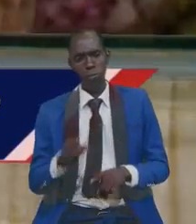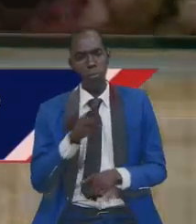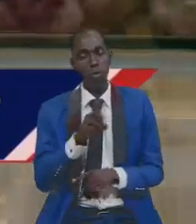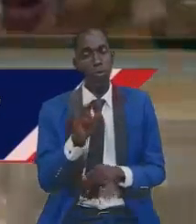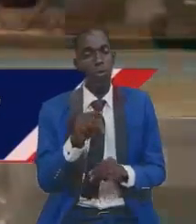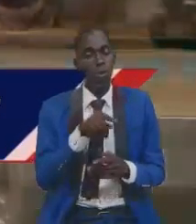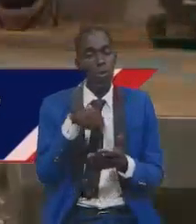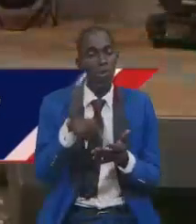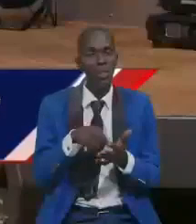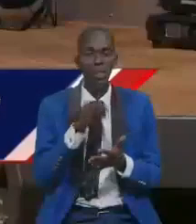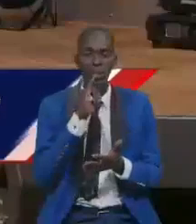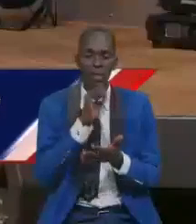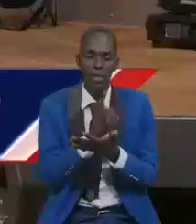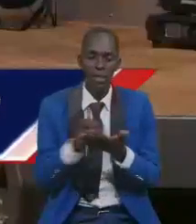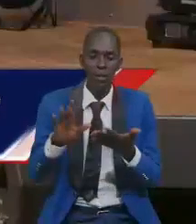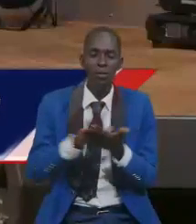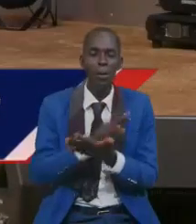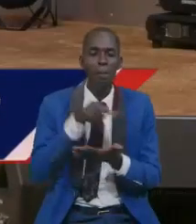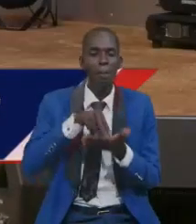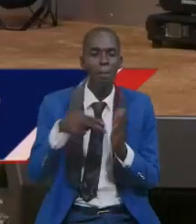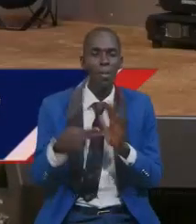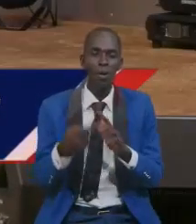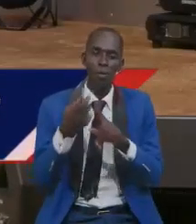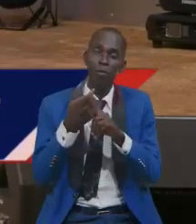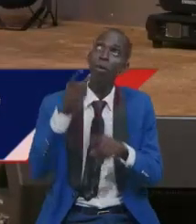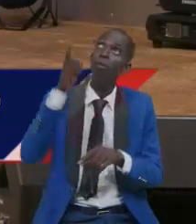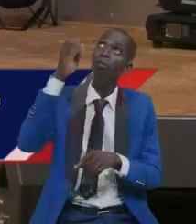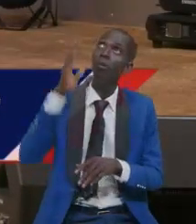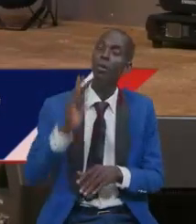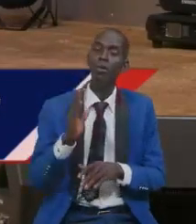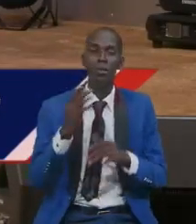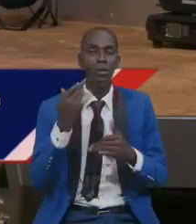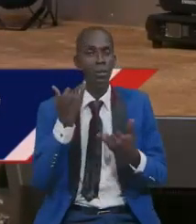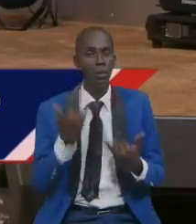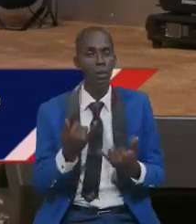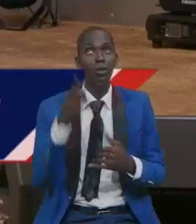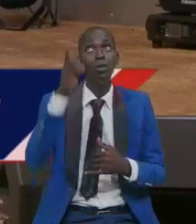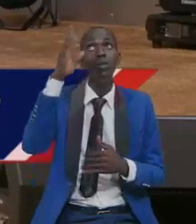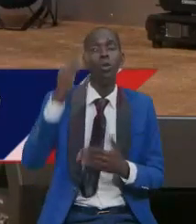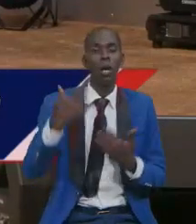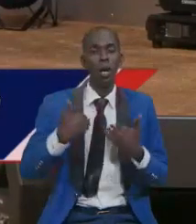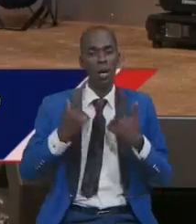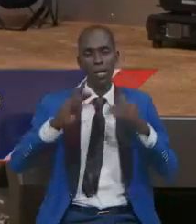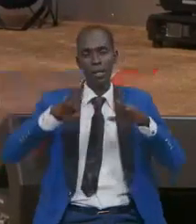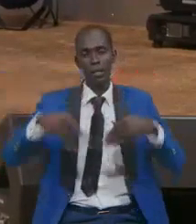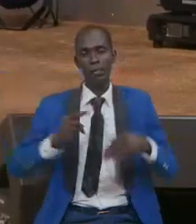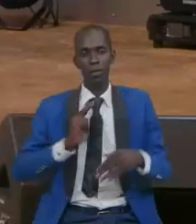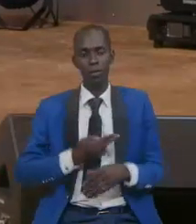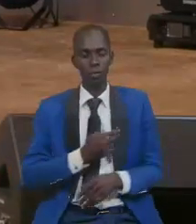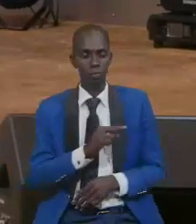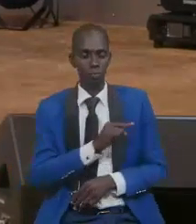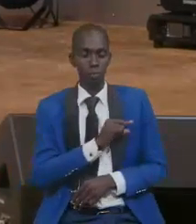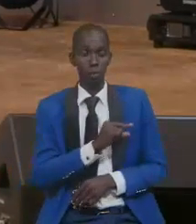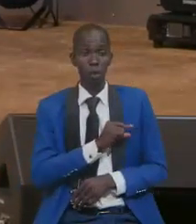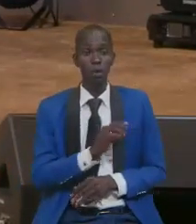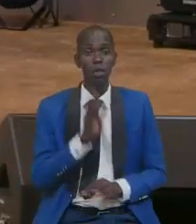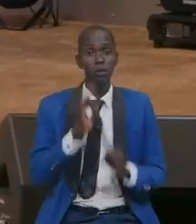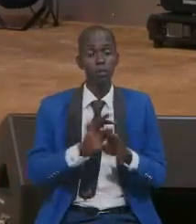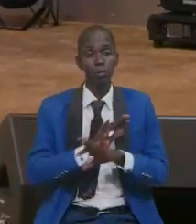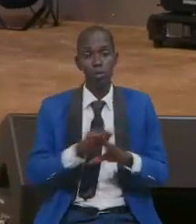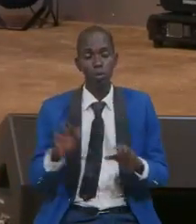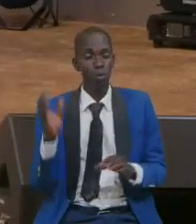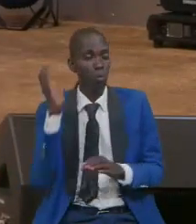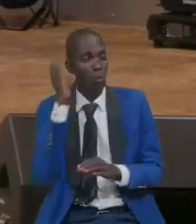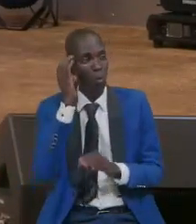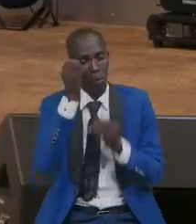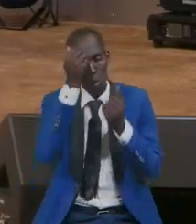divine, and this is coming from God. God has given us conscience, and when we don't listen to our conscience,